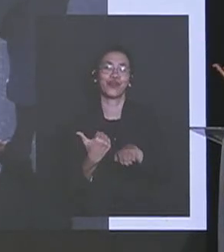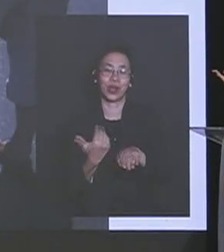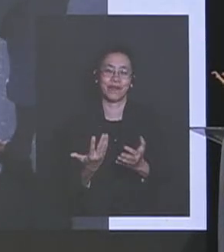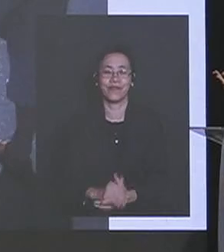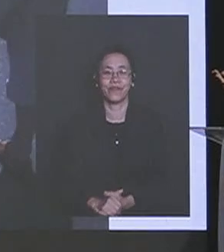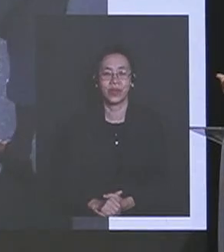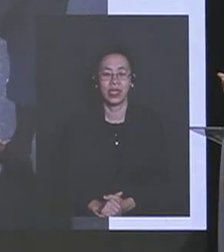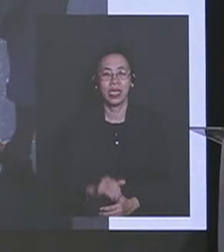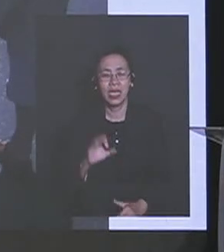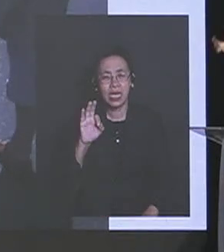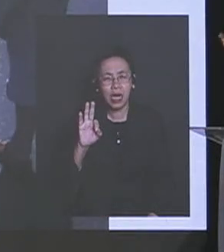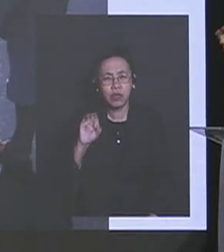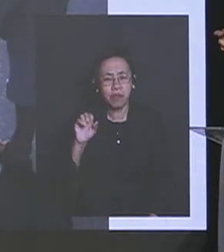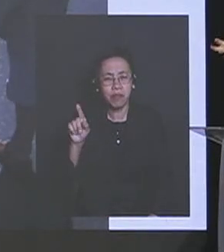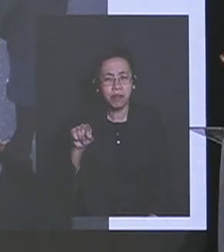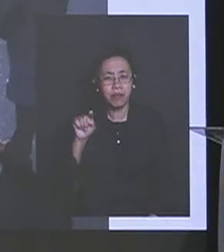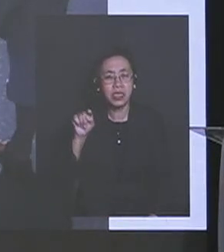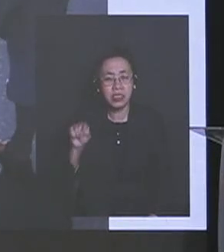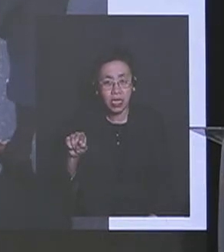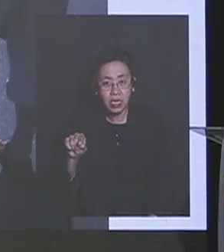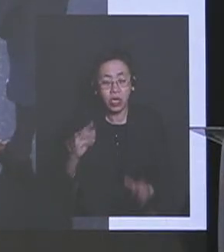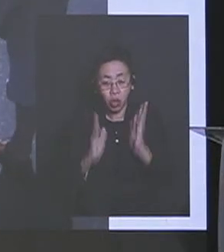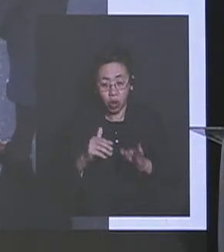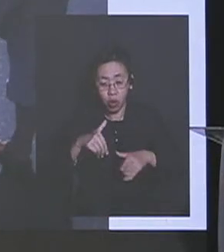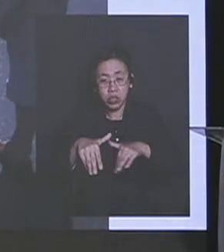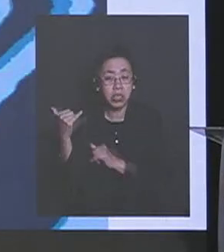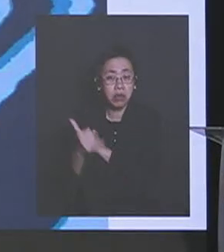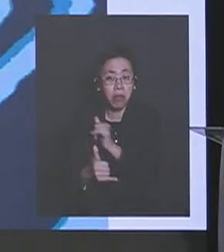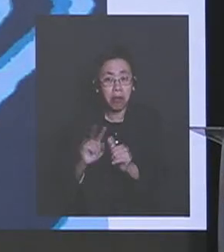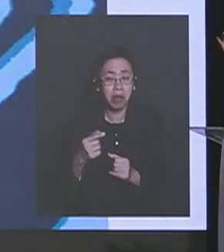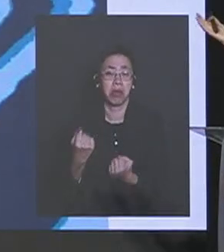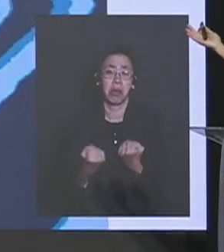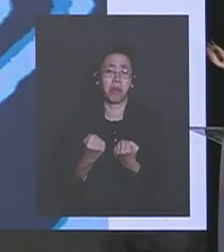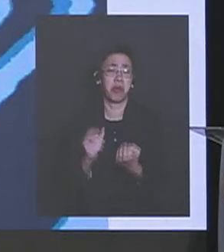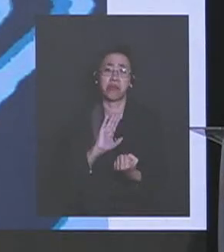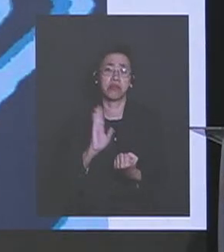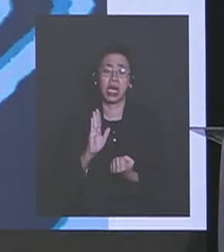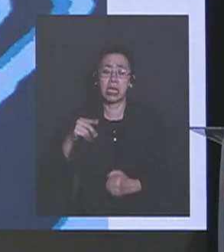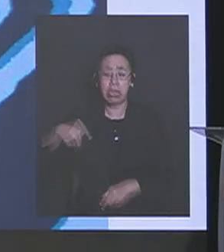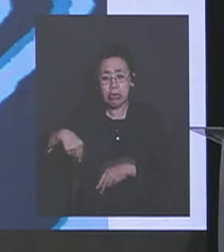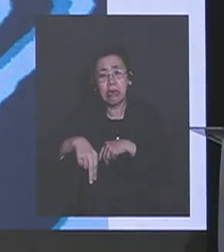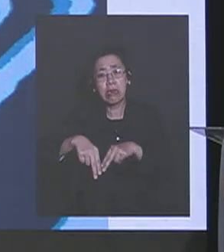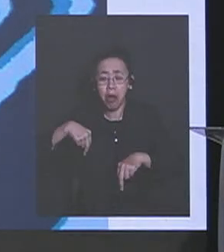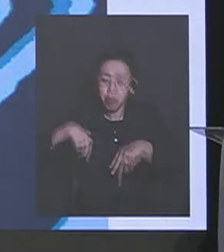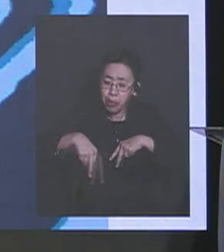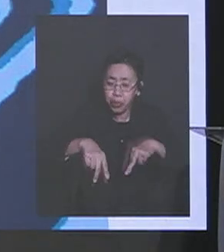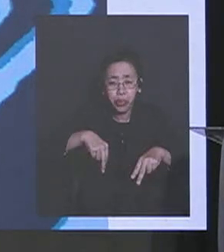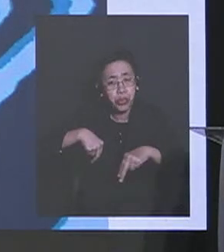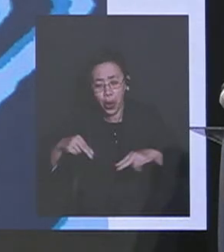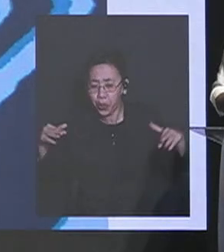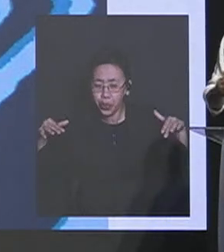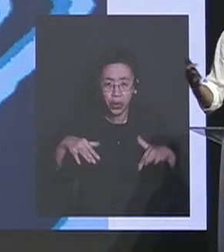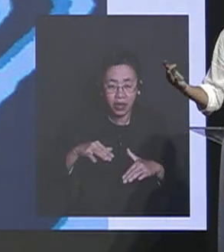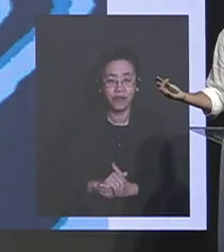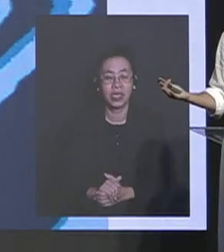somebody in a car. So the balance was off. And then hiring in an artist to come in and